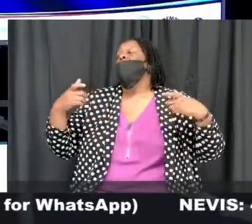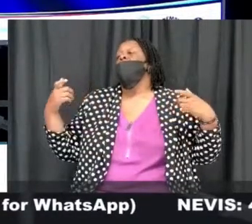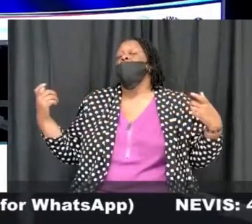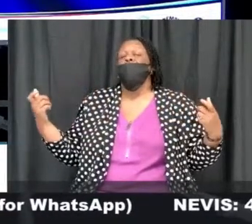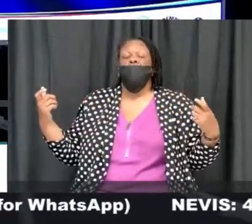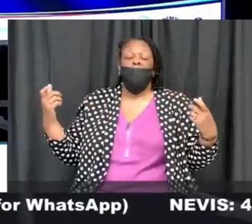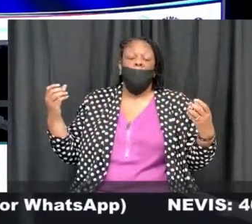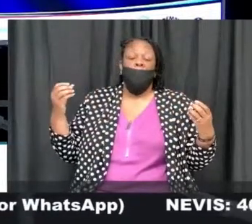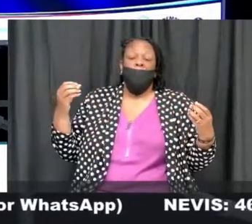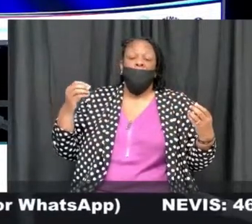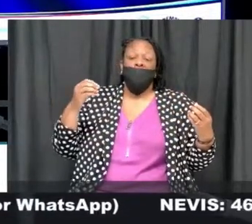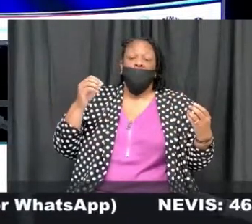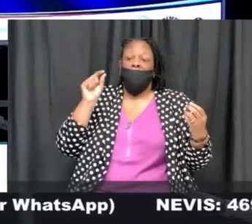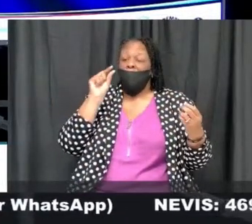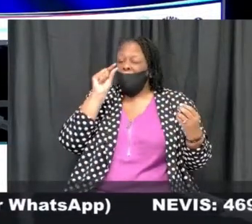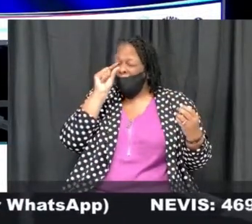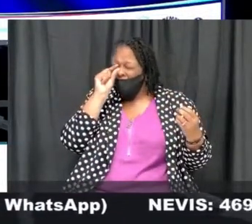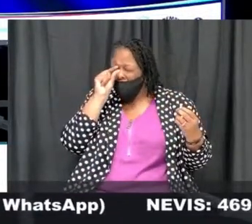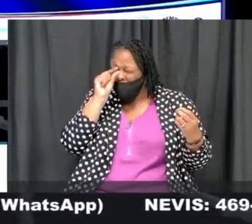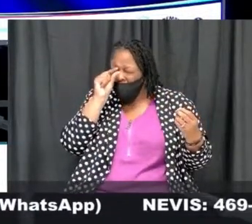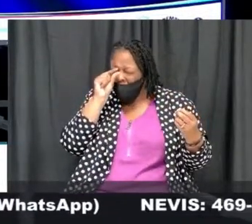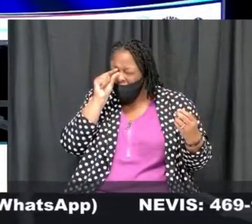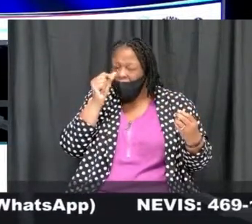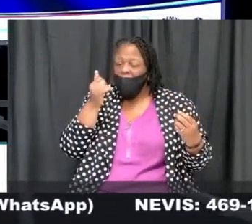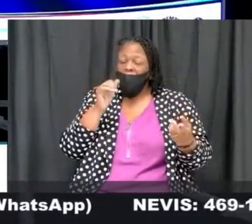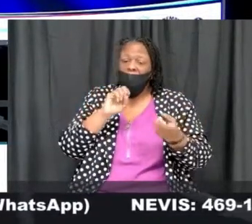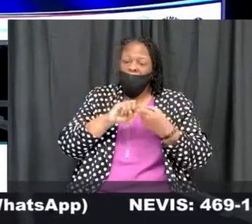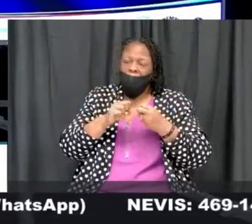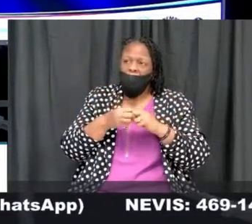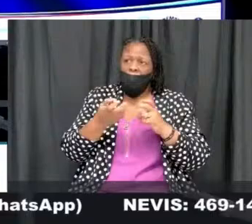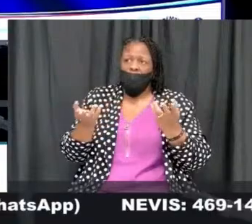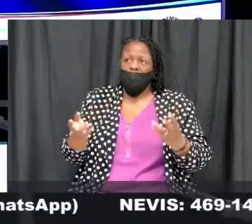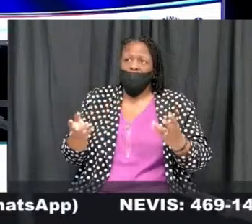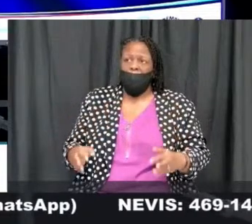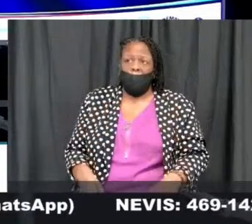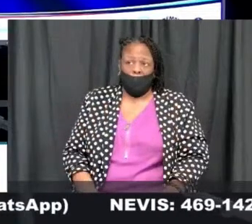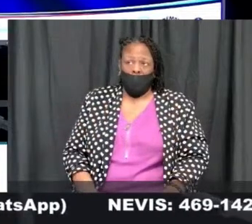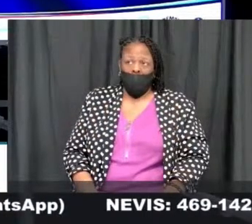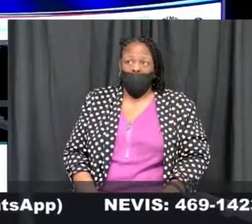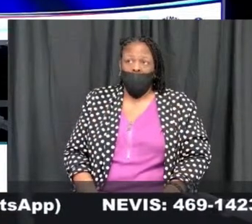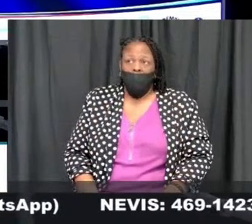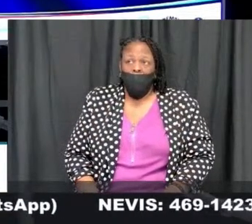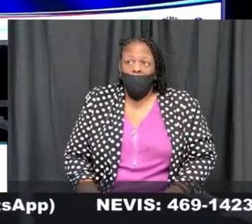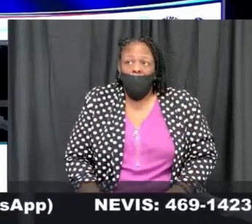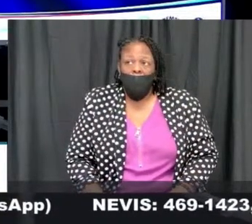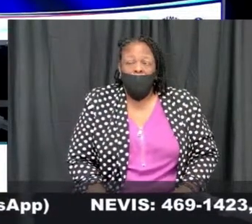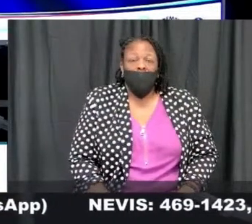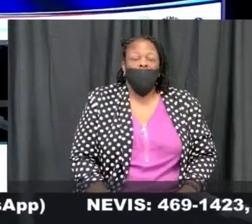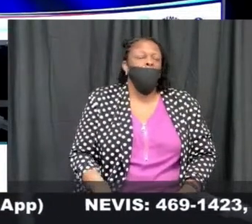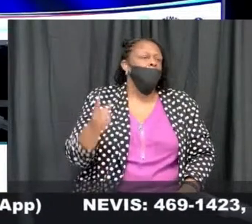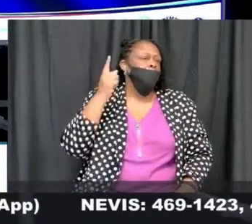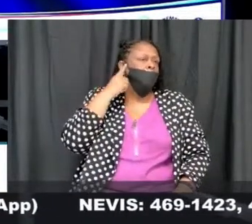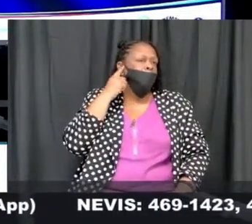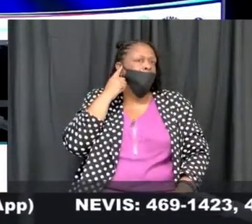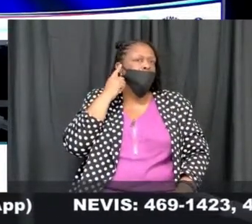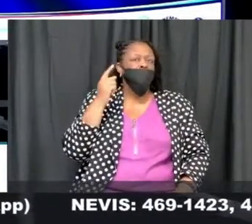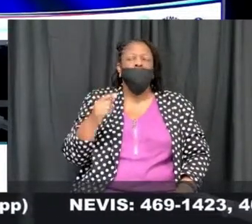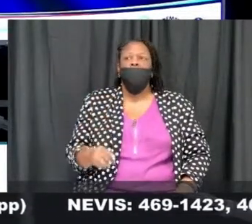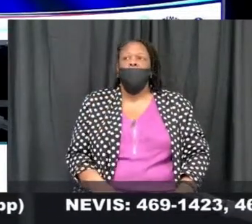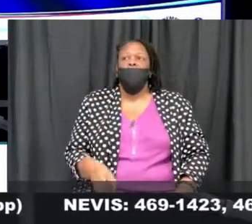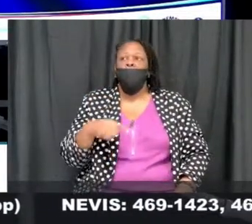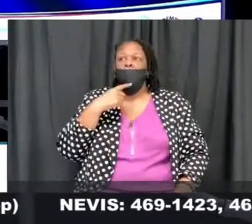risk. As I was listening to the news, I also heard that they've put a hold on the Johnson vaccine because of